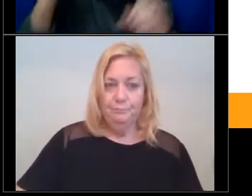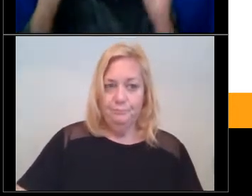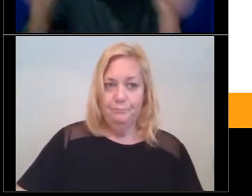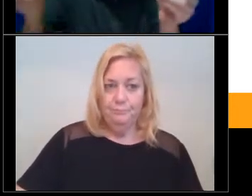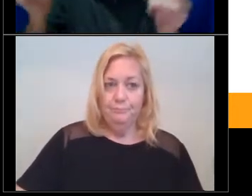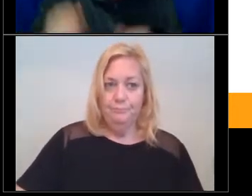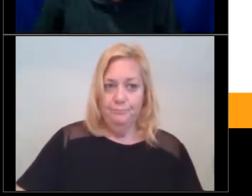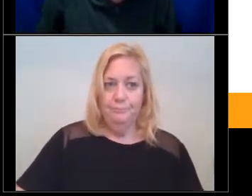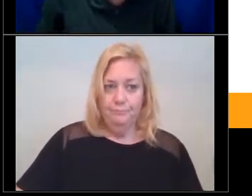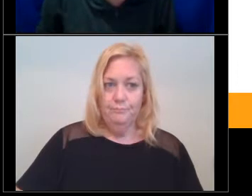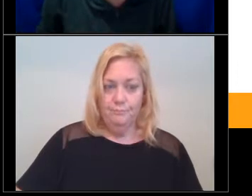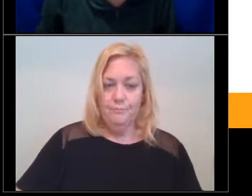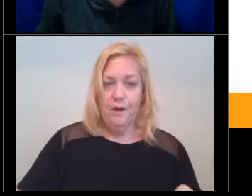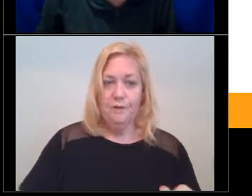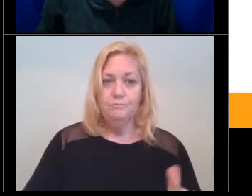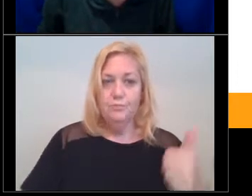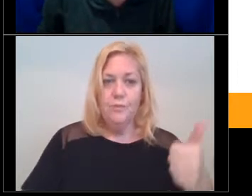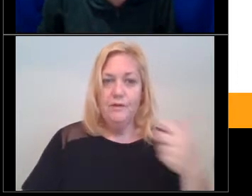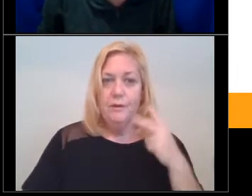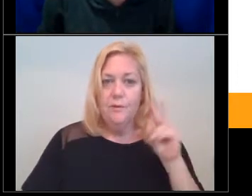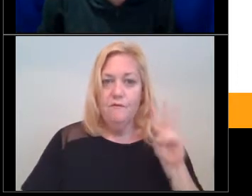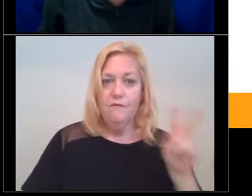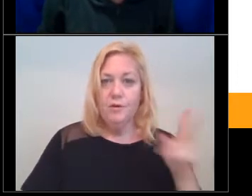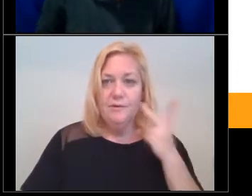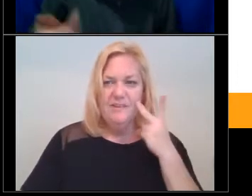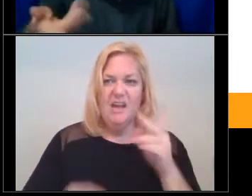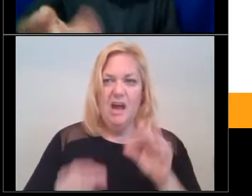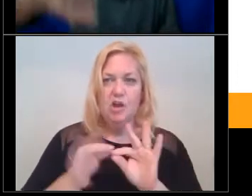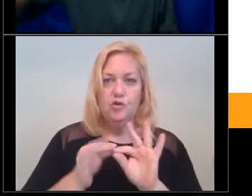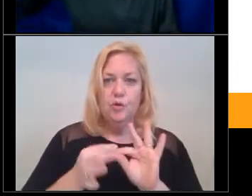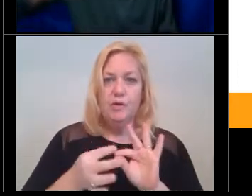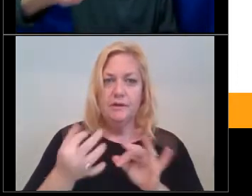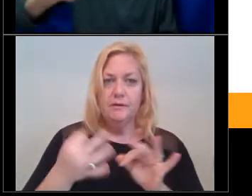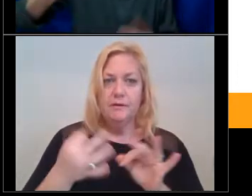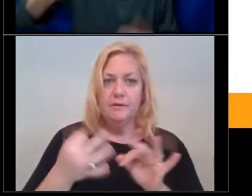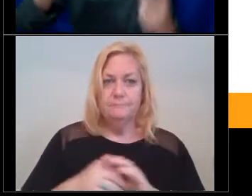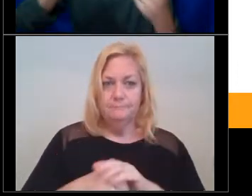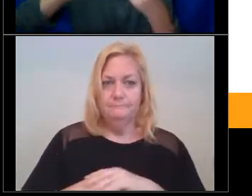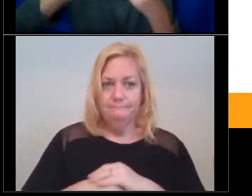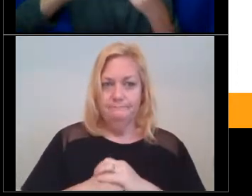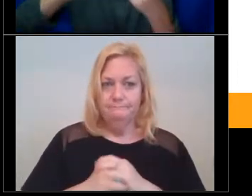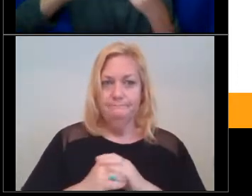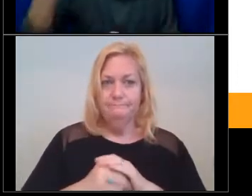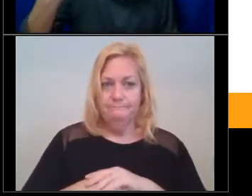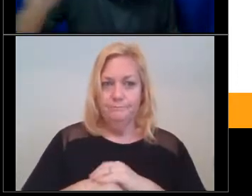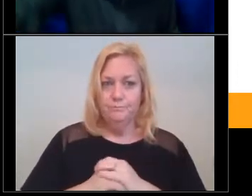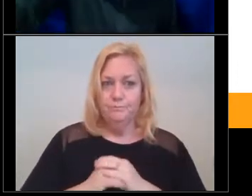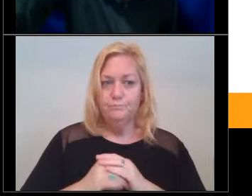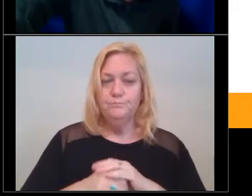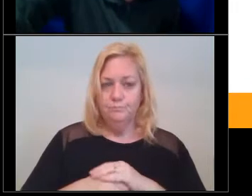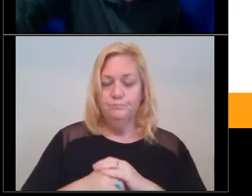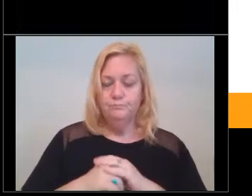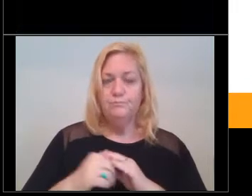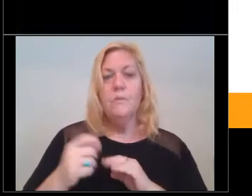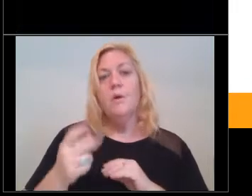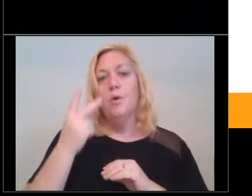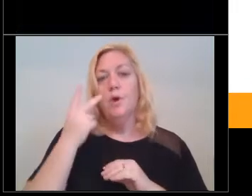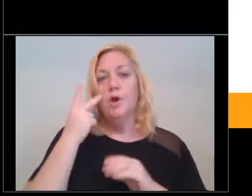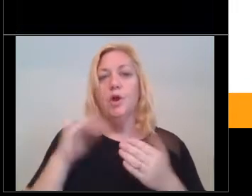opportunity to pull all of our districts together, to pull headquarters together into finding and looking at our communities that have been